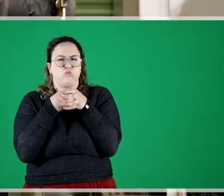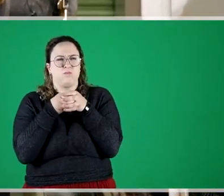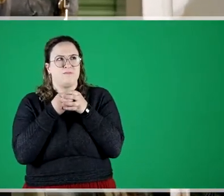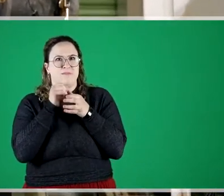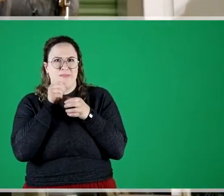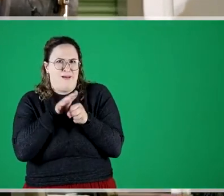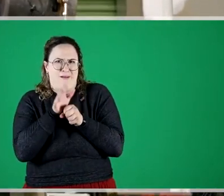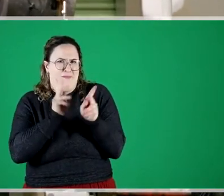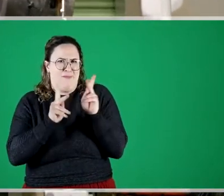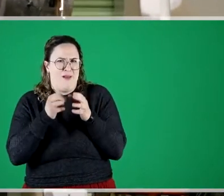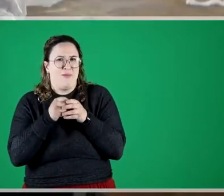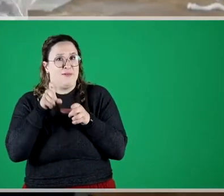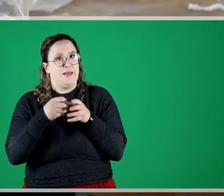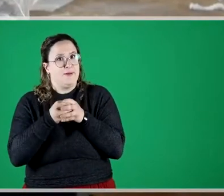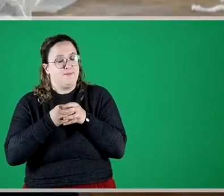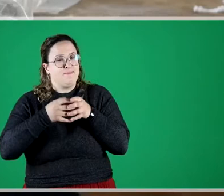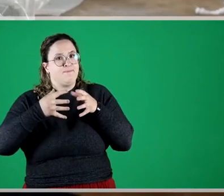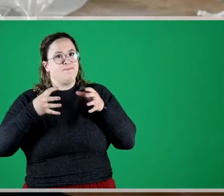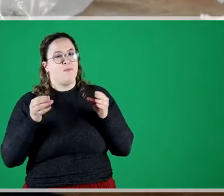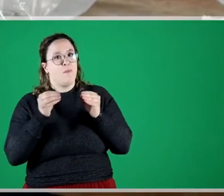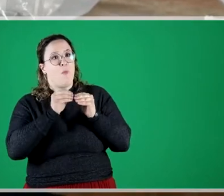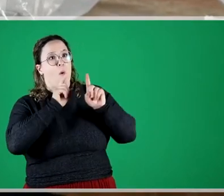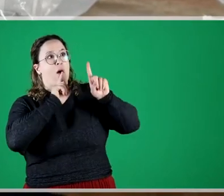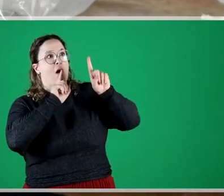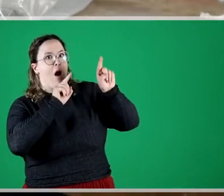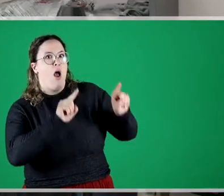all of the different perspectives.